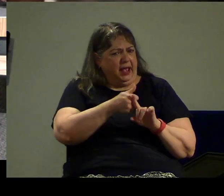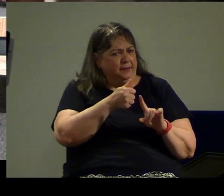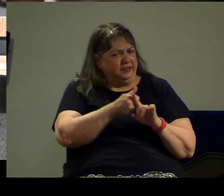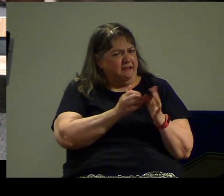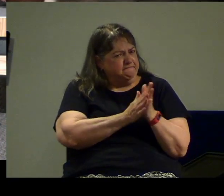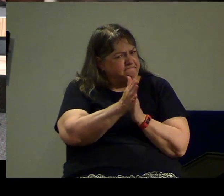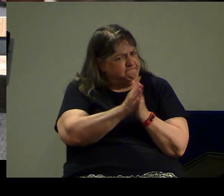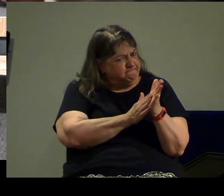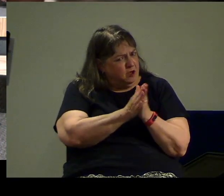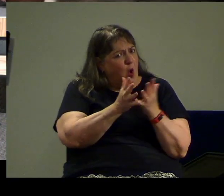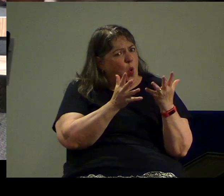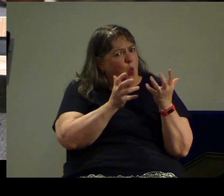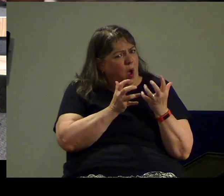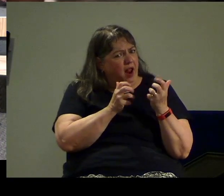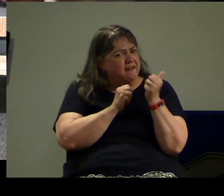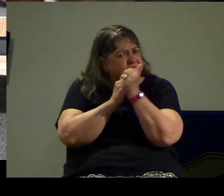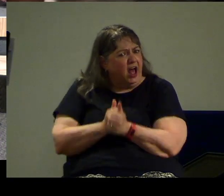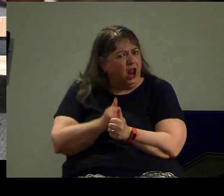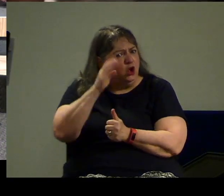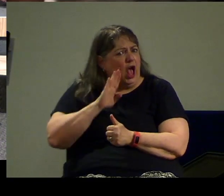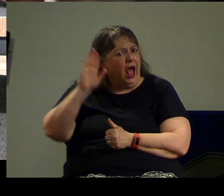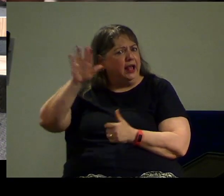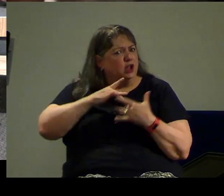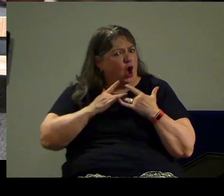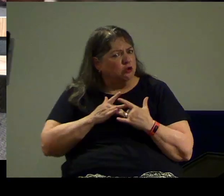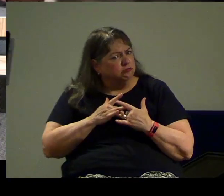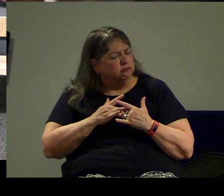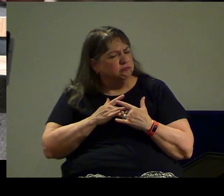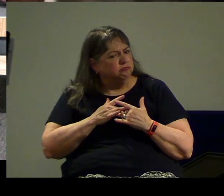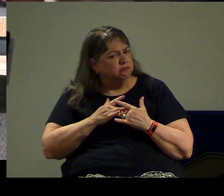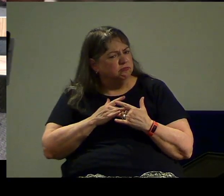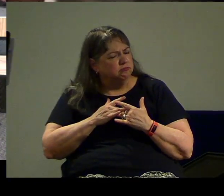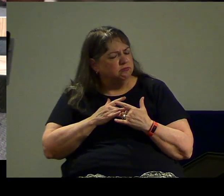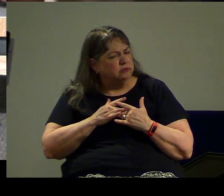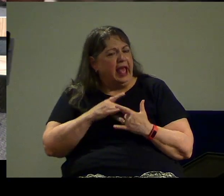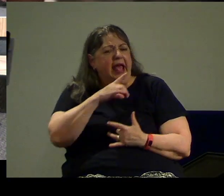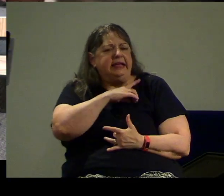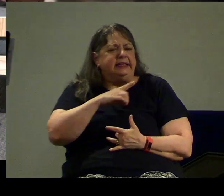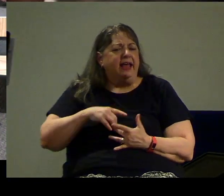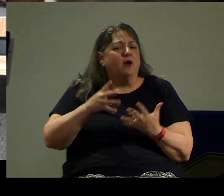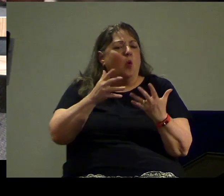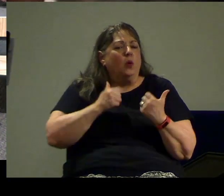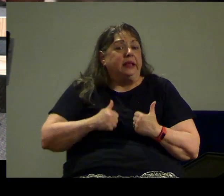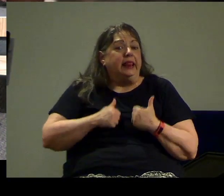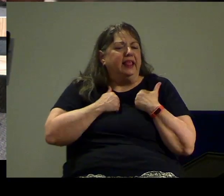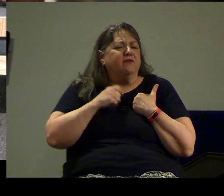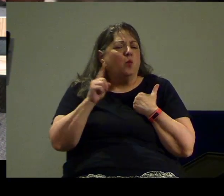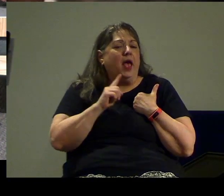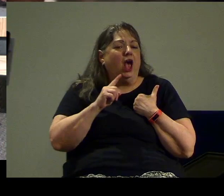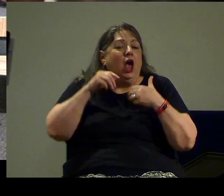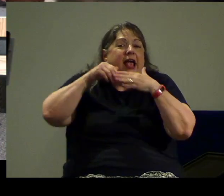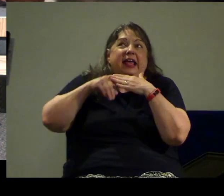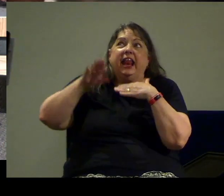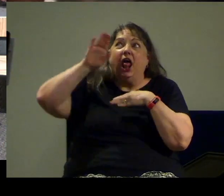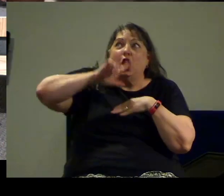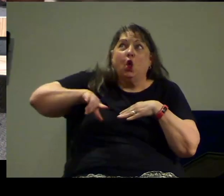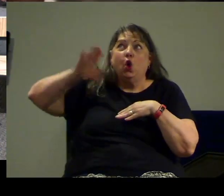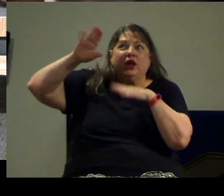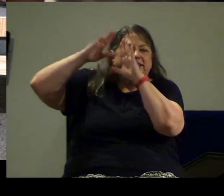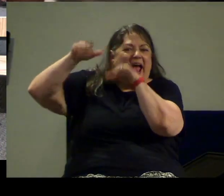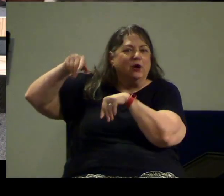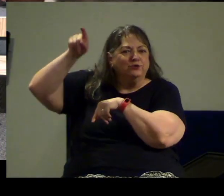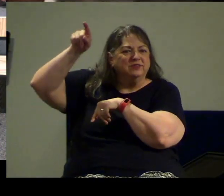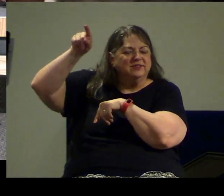And in the New Testament, David said he wanted to know. He wanted to dwell in the house of the Lord. In the New Testament, the word talks